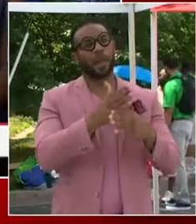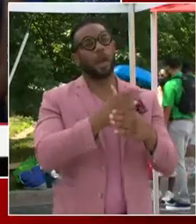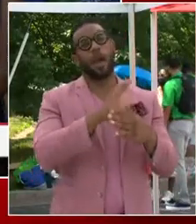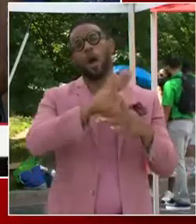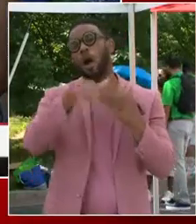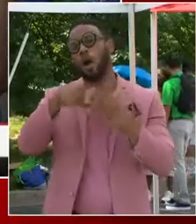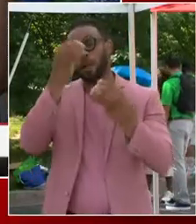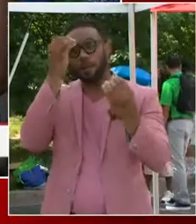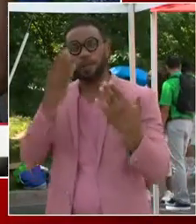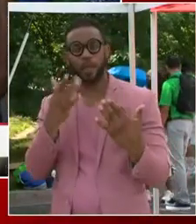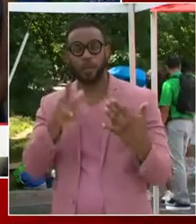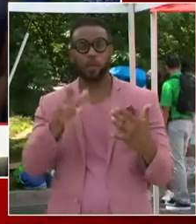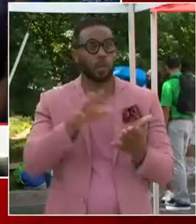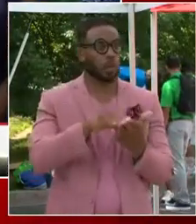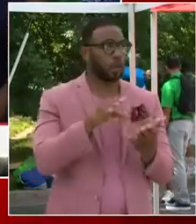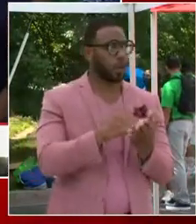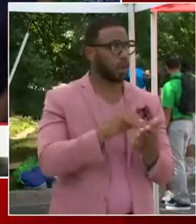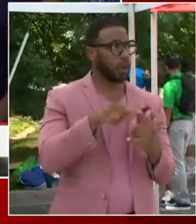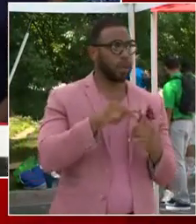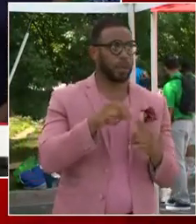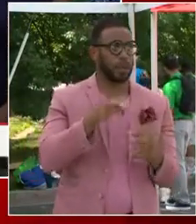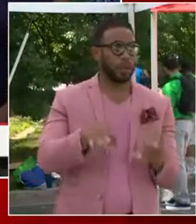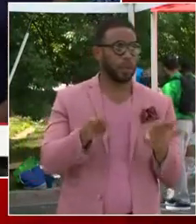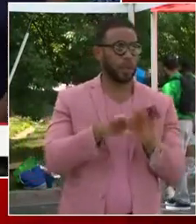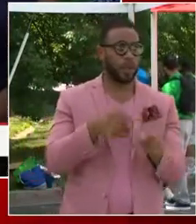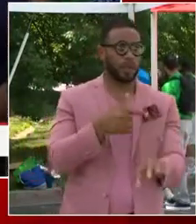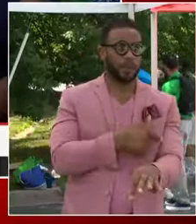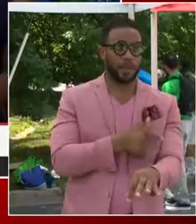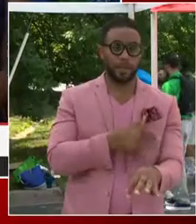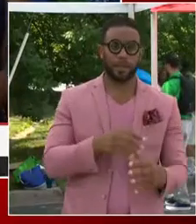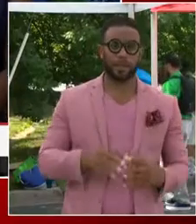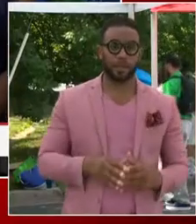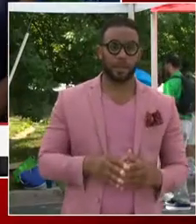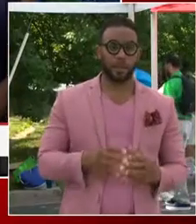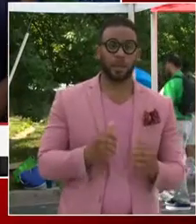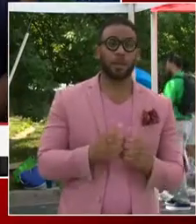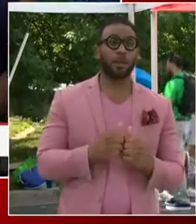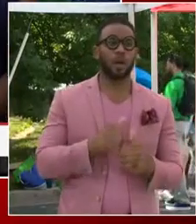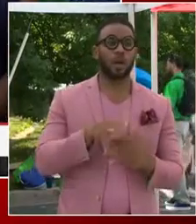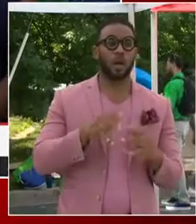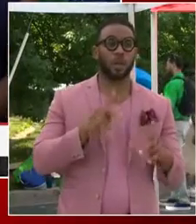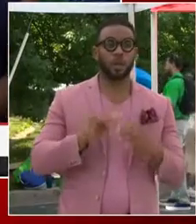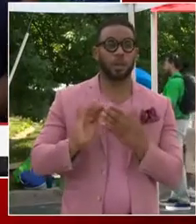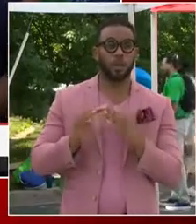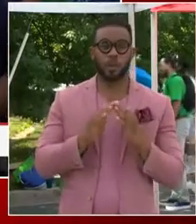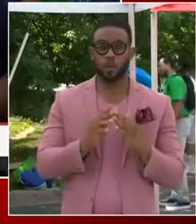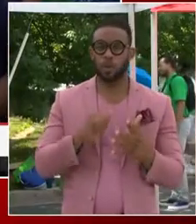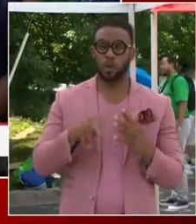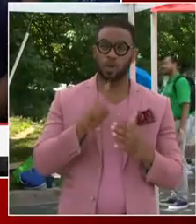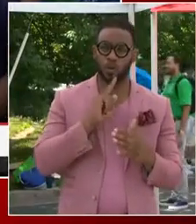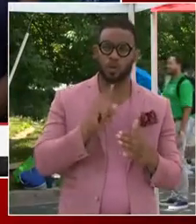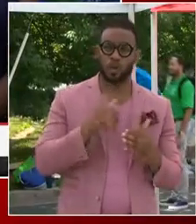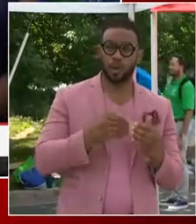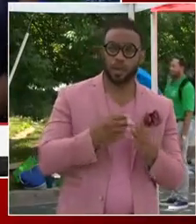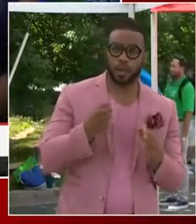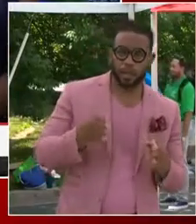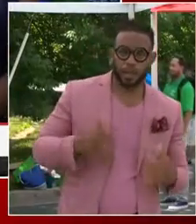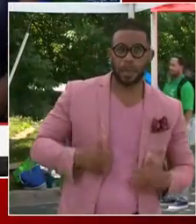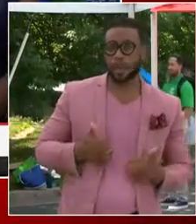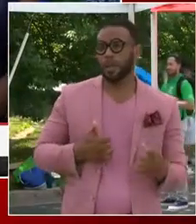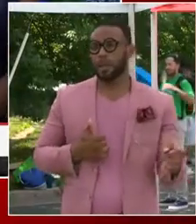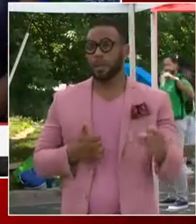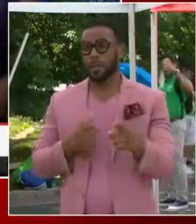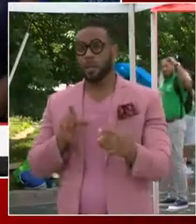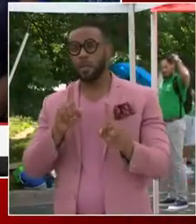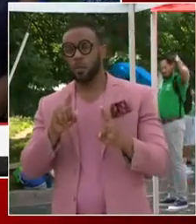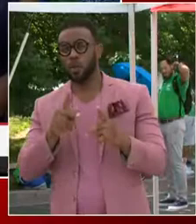of the information that you've learned about the importance of vaccination with all of the people in the community, those who live in your neighborhood, those